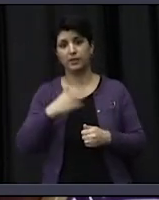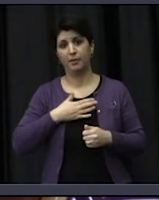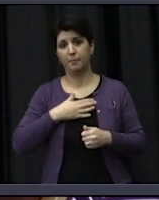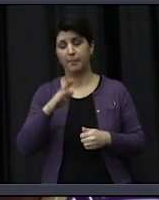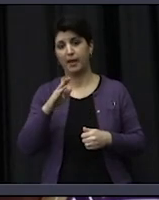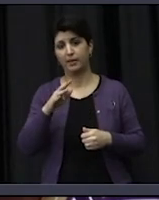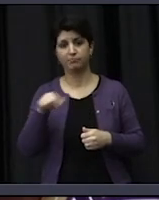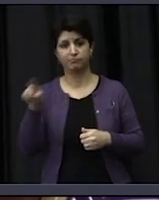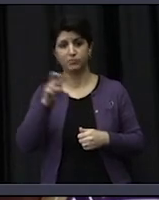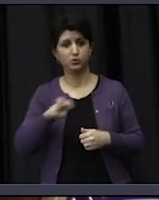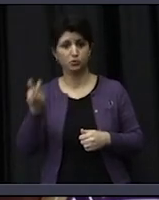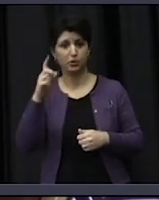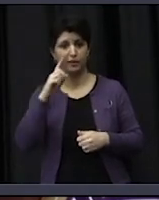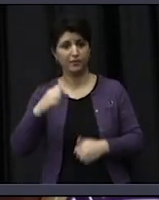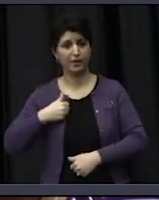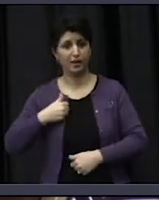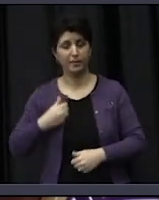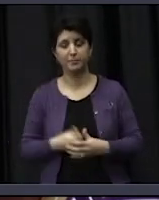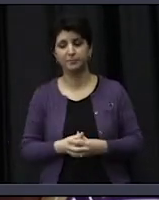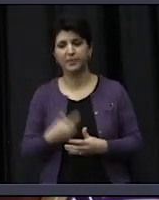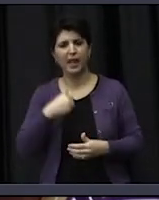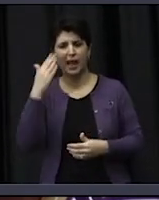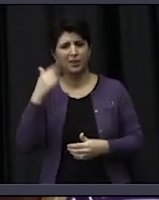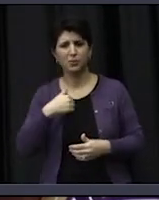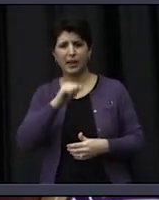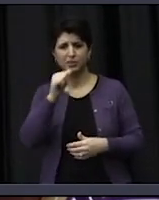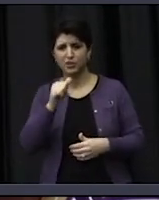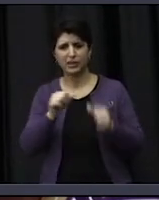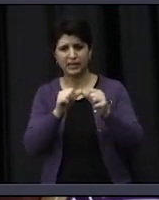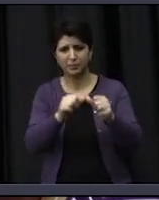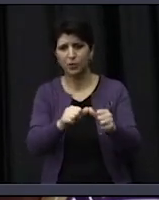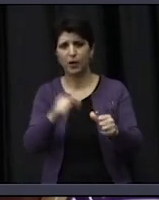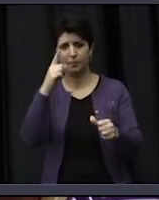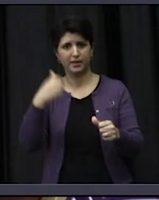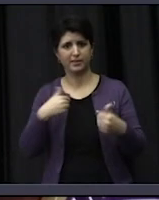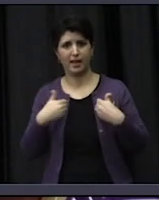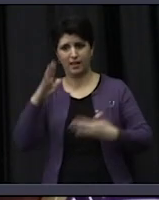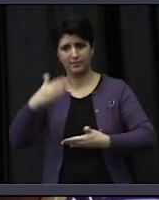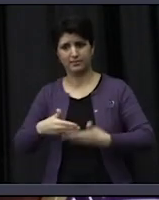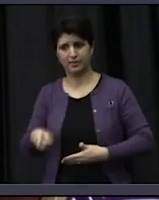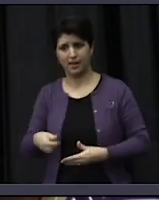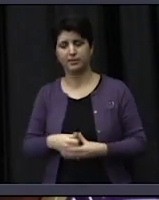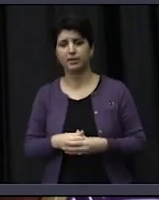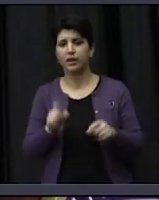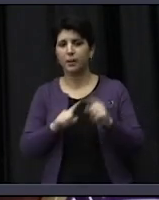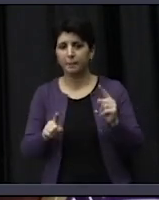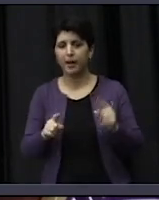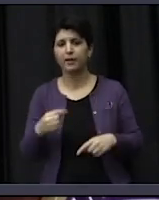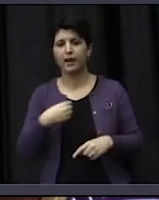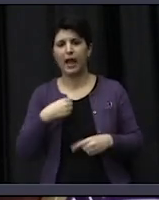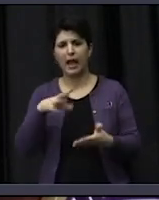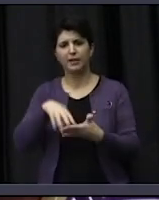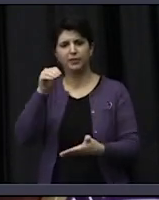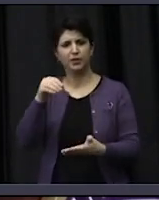I could not keep up, and he was 2 years old when I finally did something about those relentless and blistering journeys that